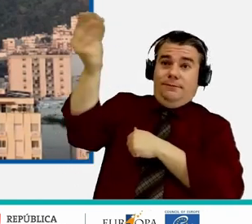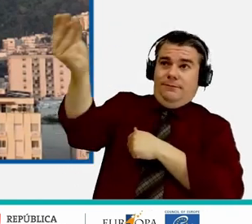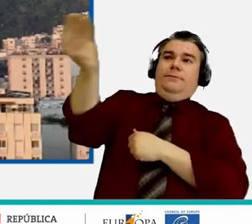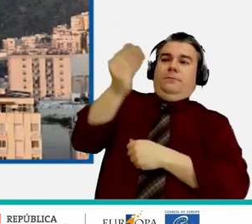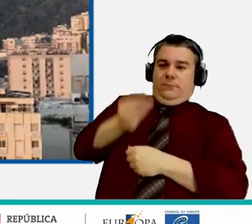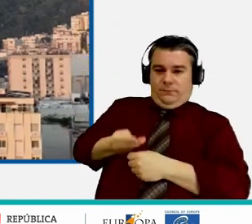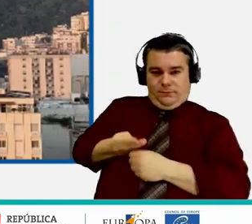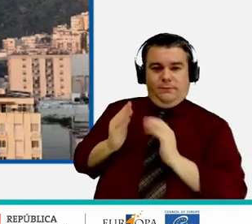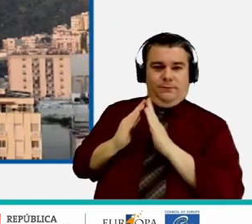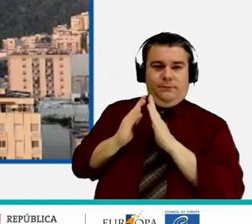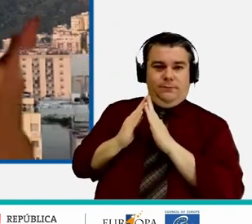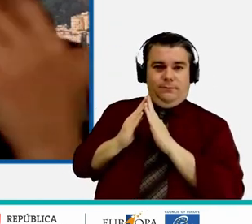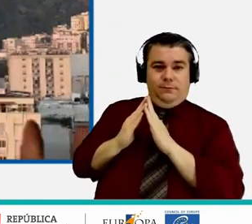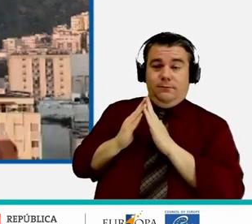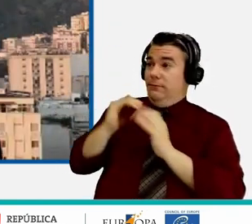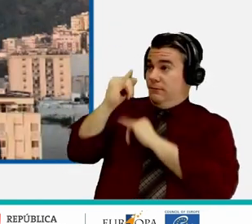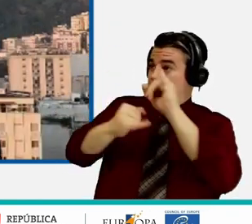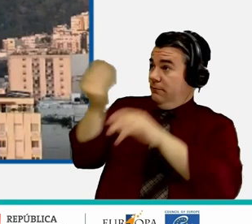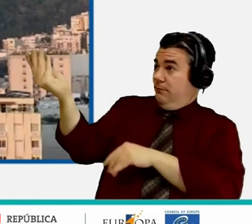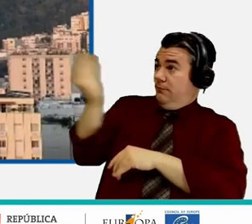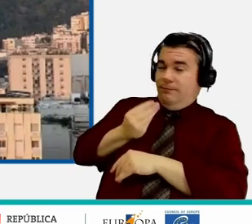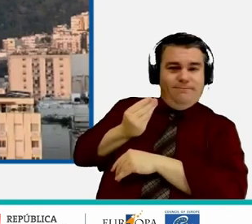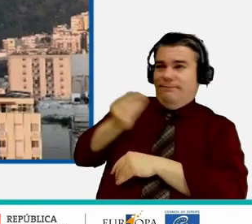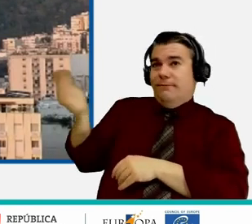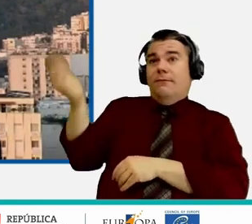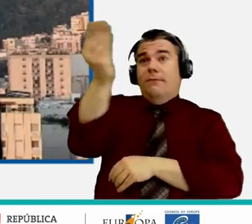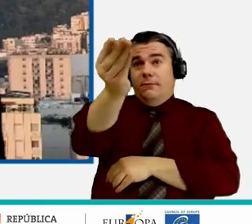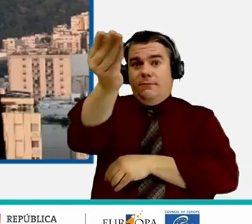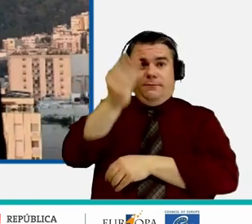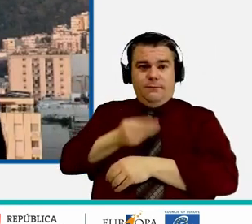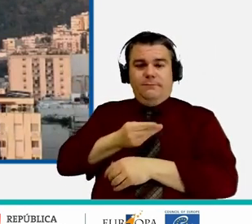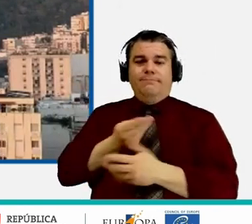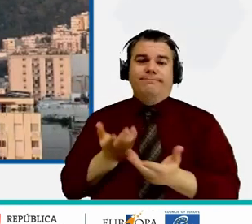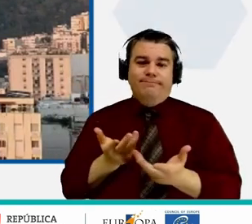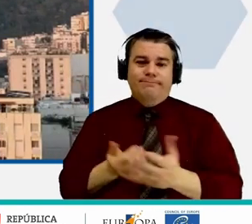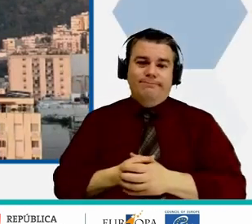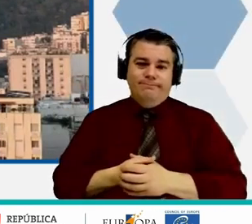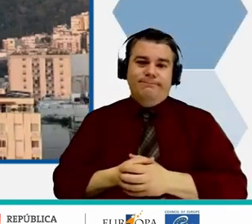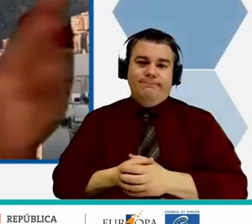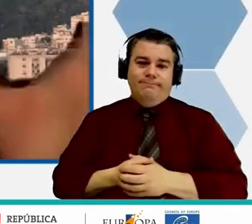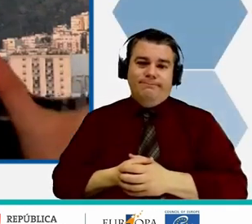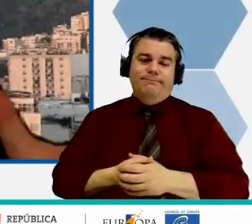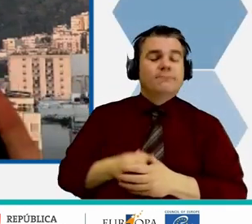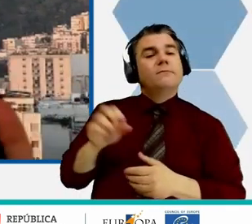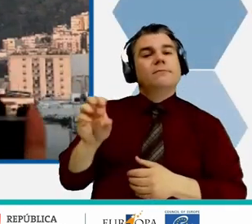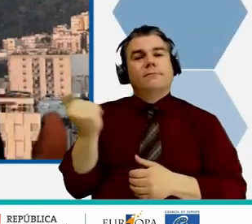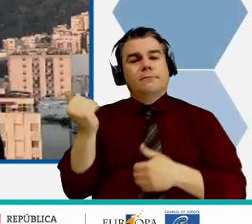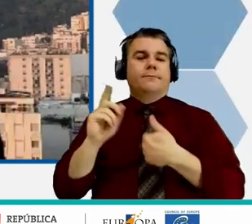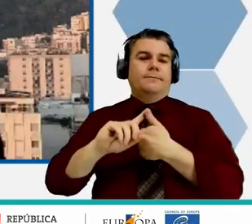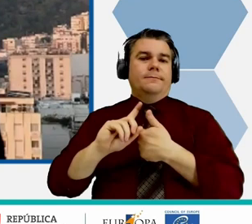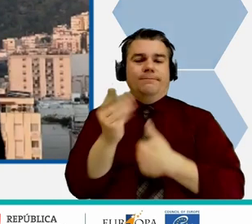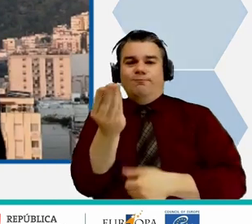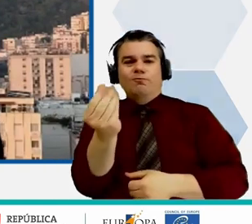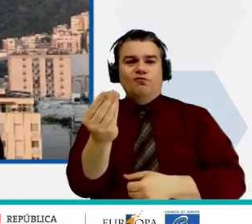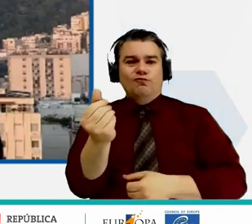receive direct finance. Some other challenges that we can talk about more in terms of the financial